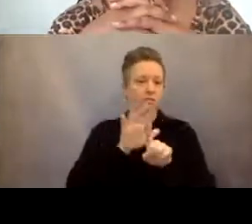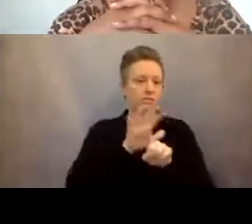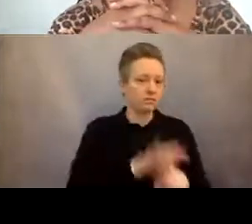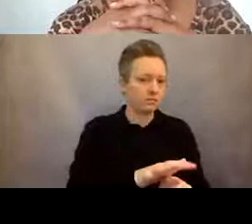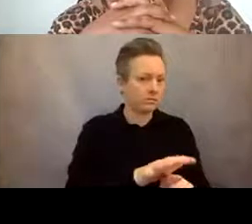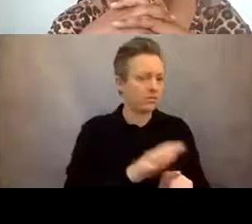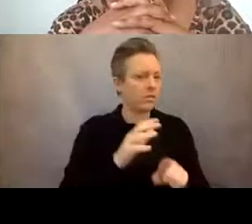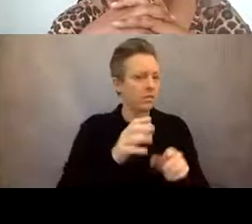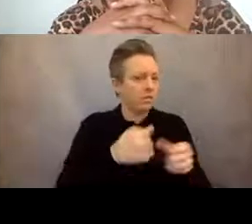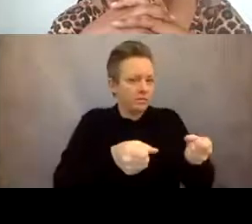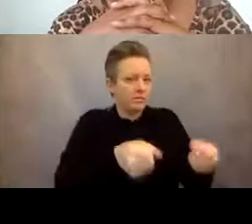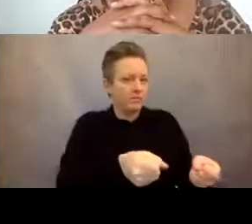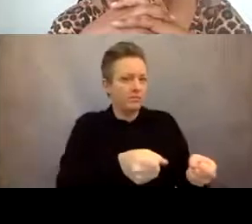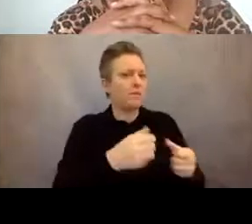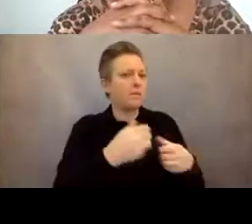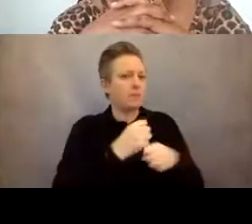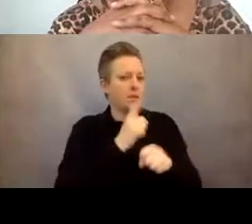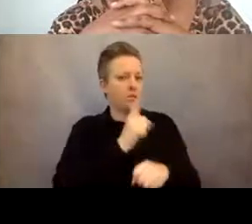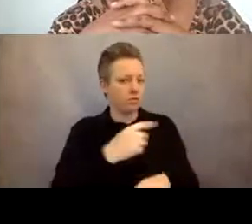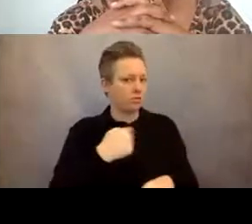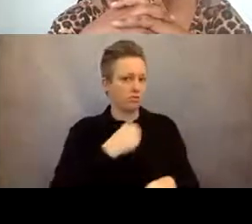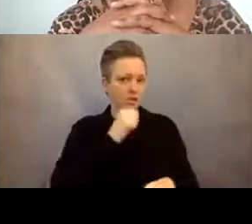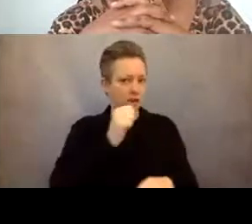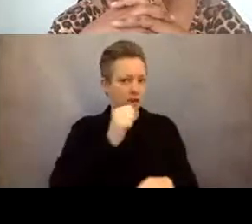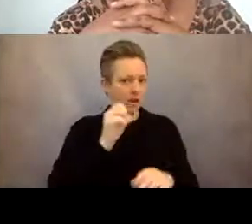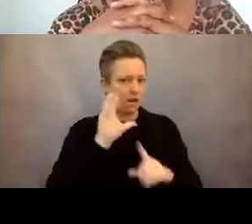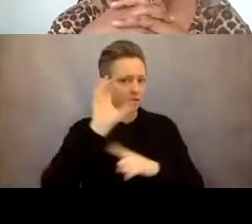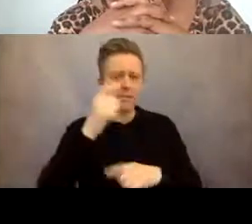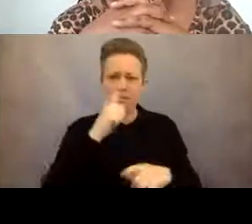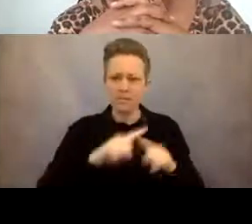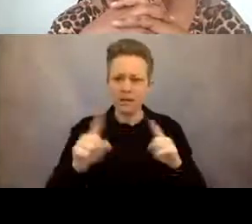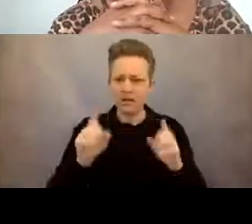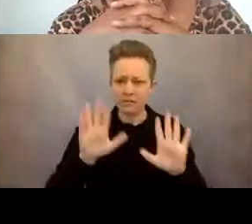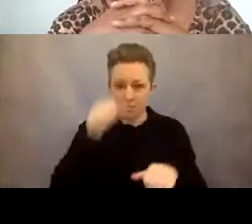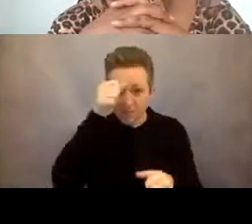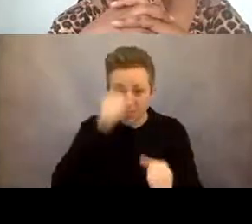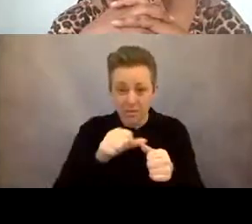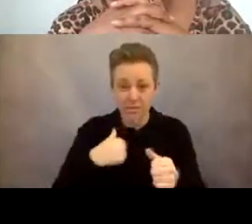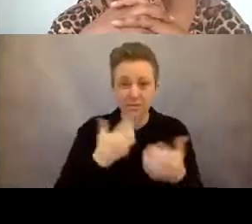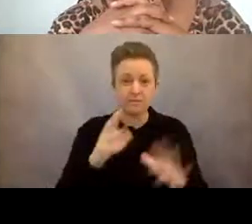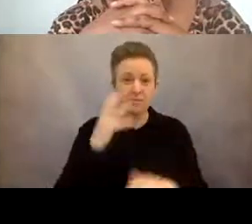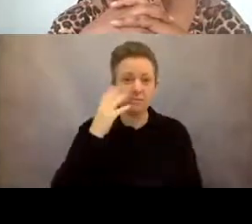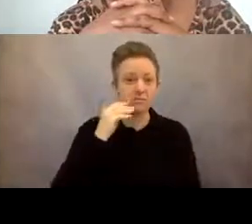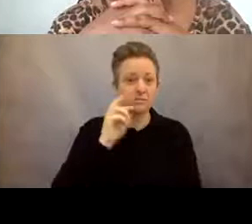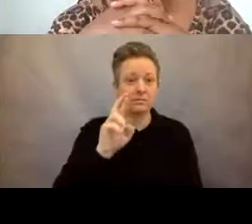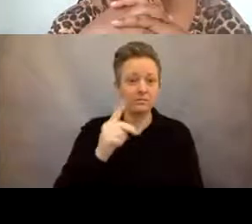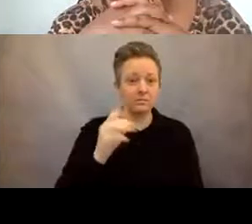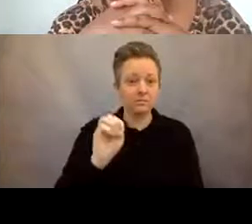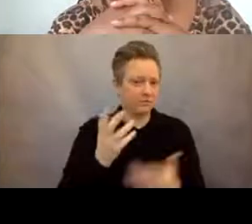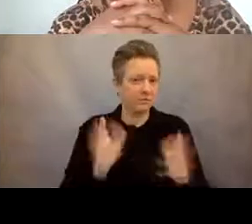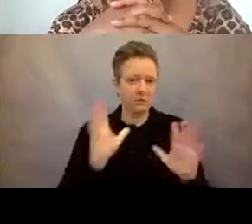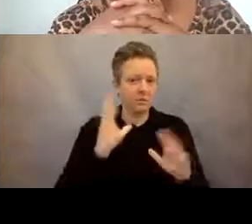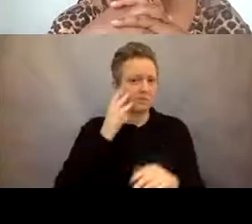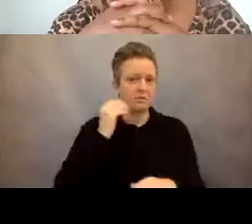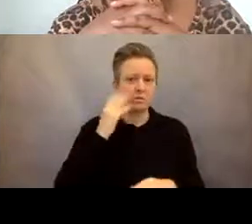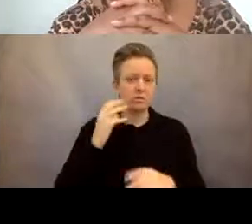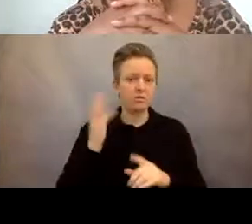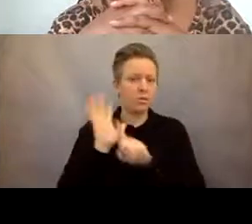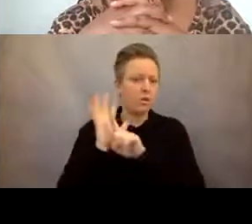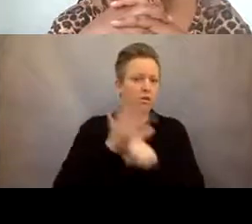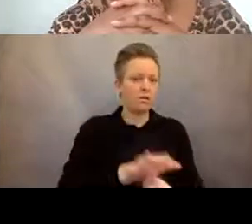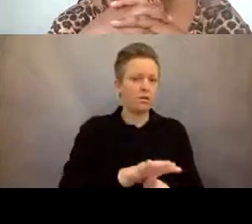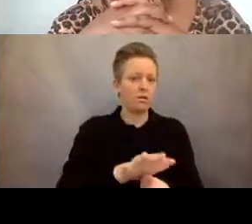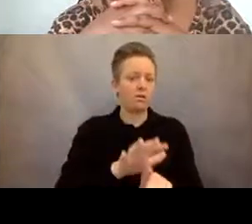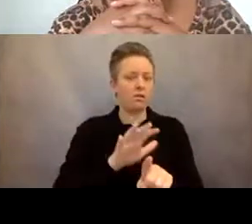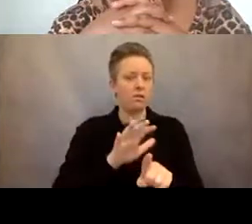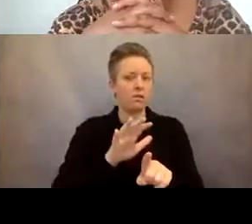and raped multiple times, doing more harm, causing more trauma, but because my chart says that